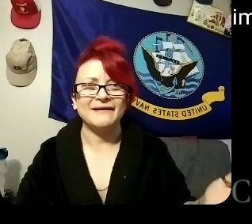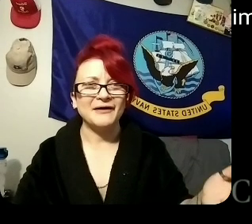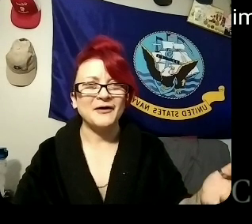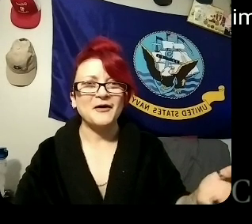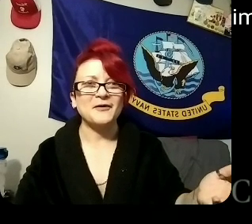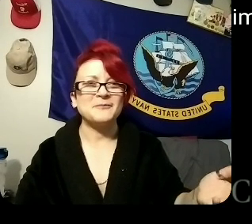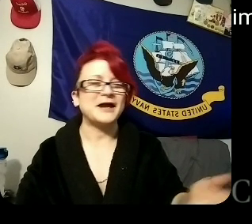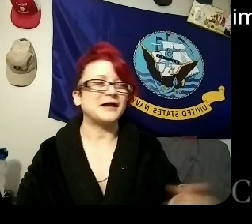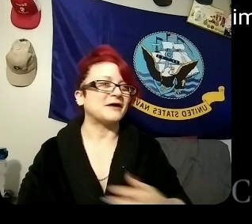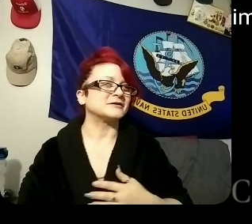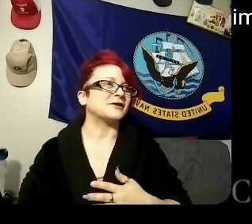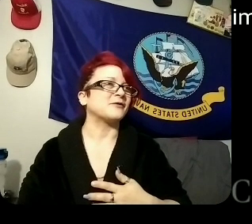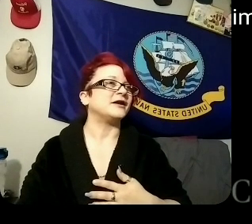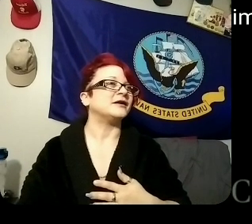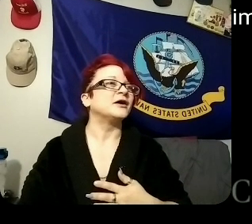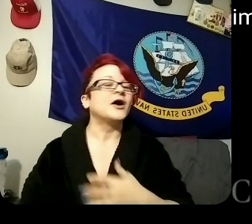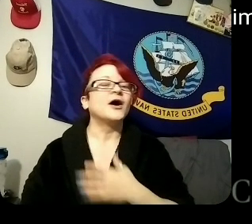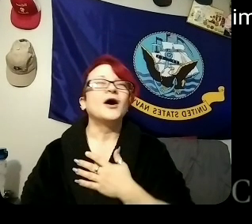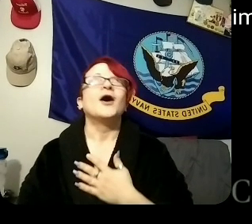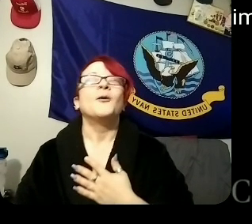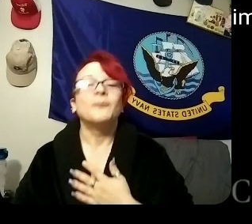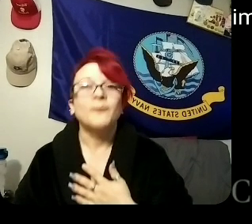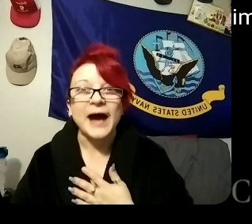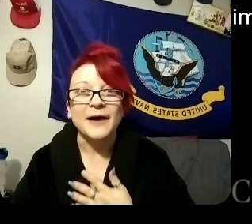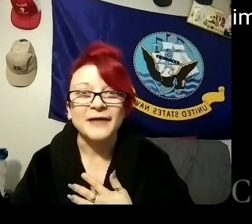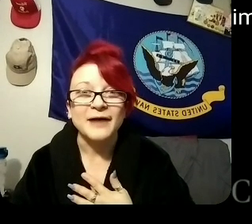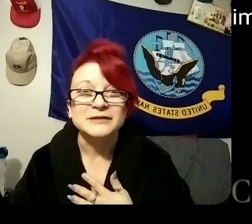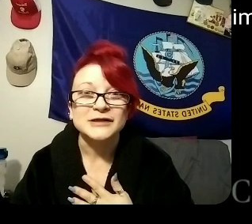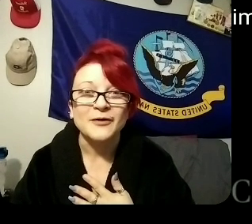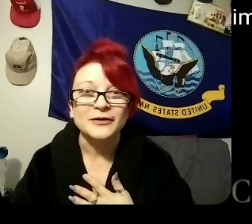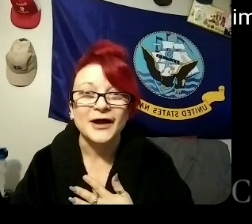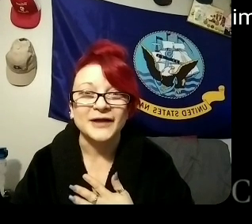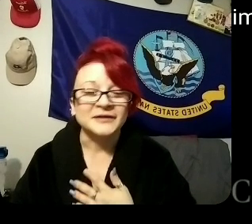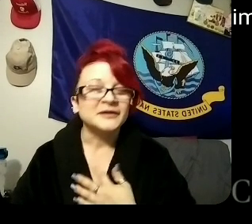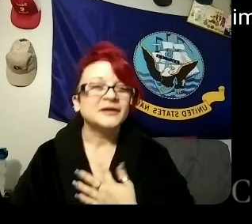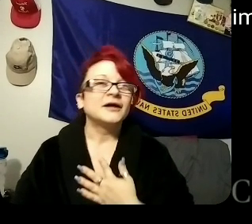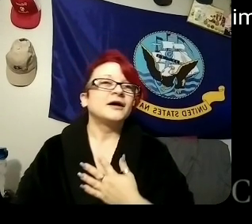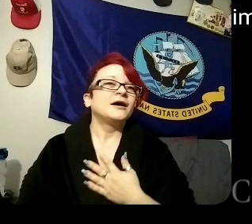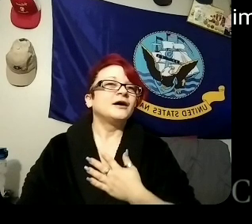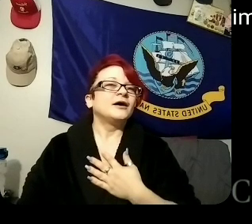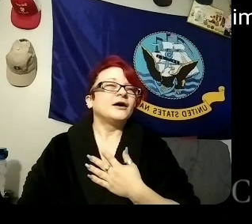Holy shit. Oh man, that was so good. Wow, that was so good.